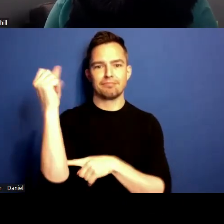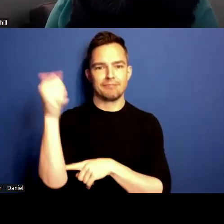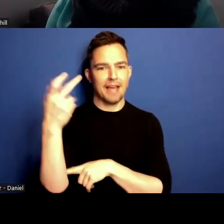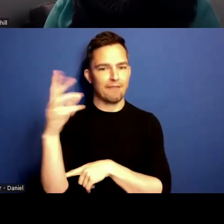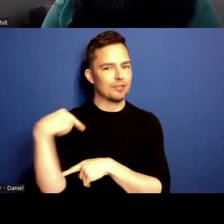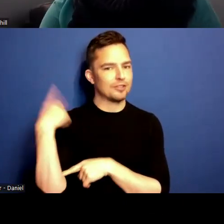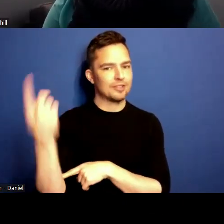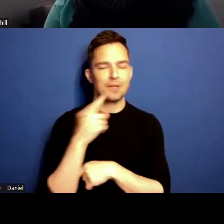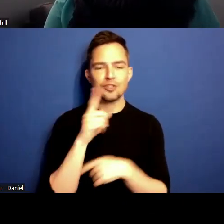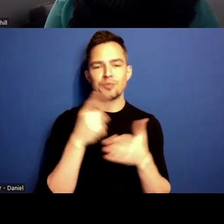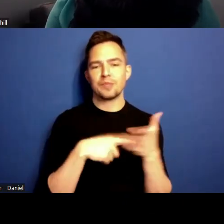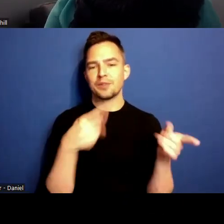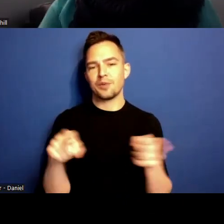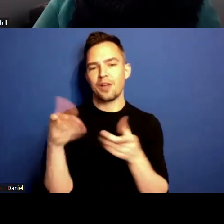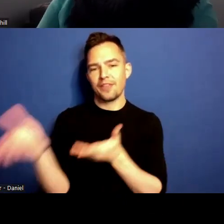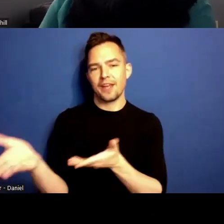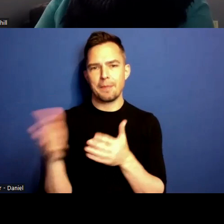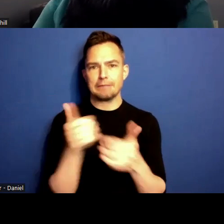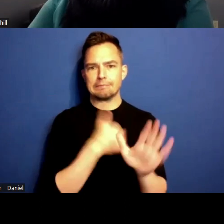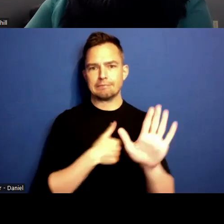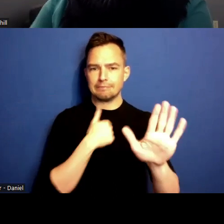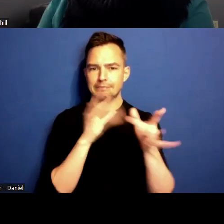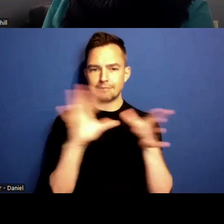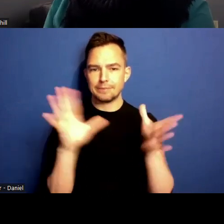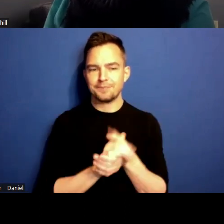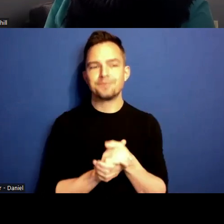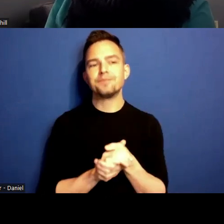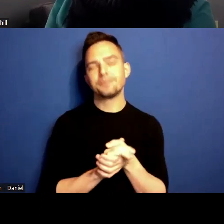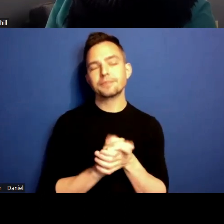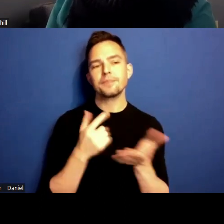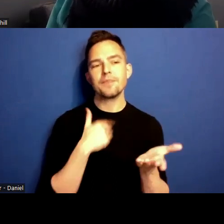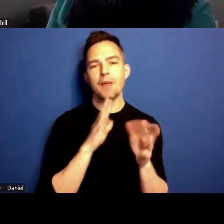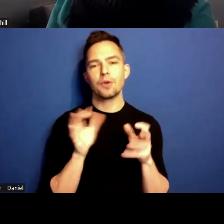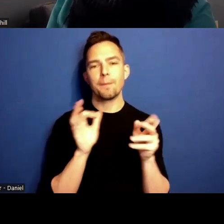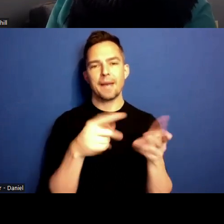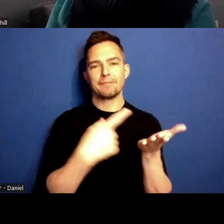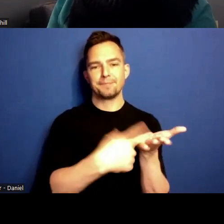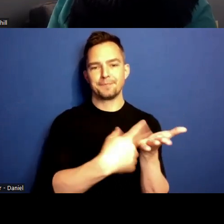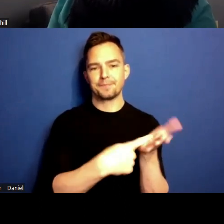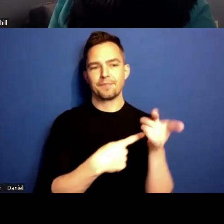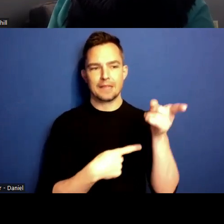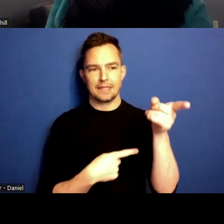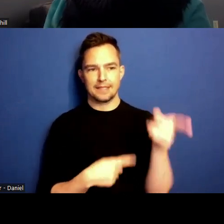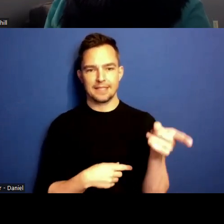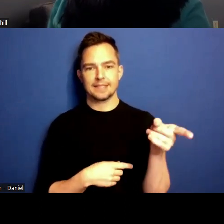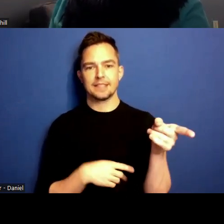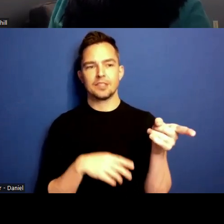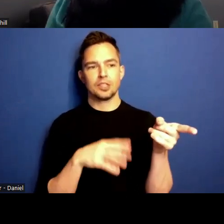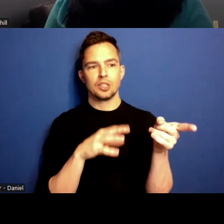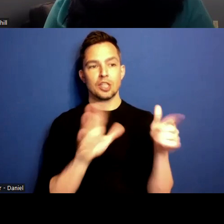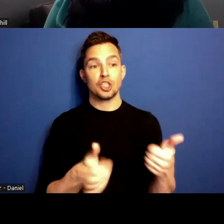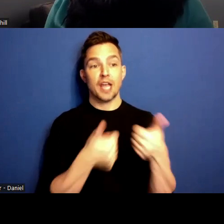on there, but I'm sorry about that. I will jump back into this, the challenges